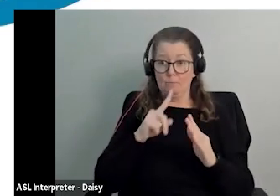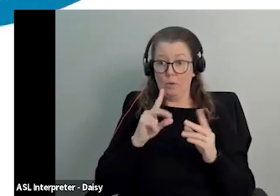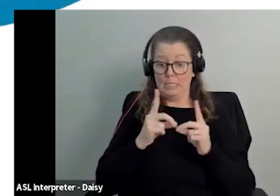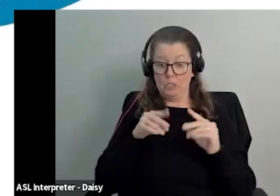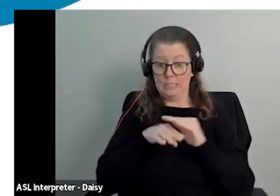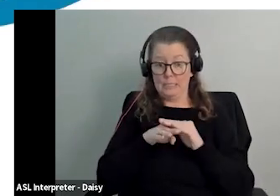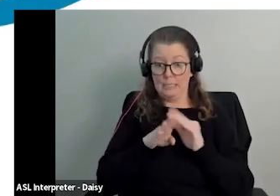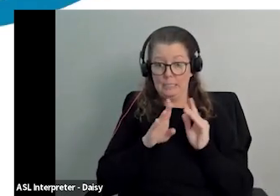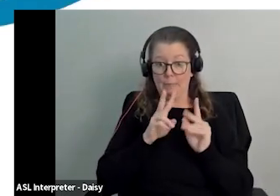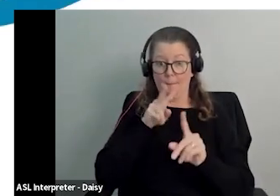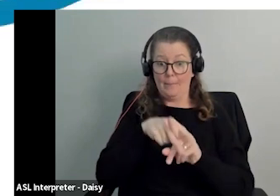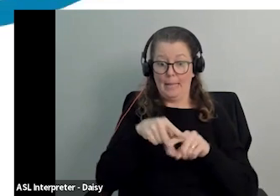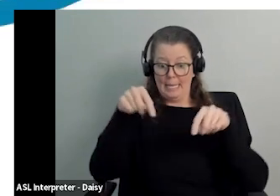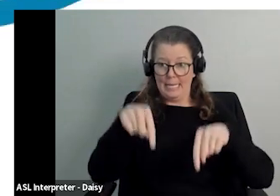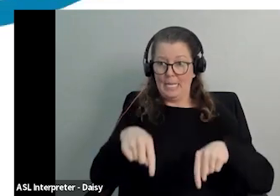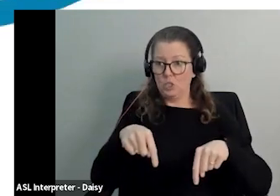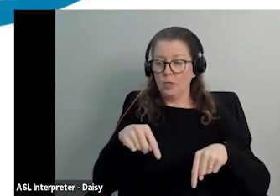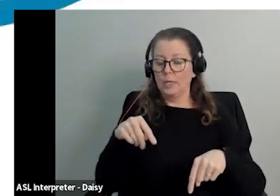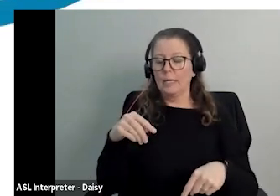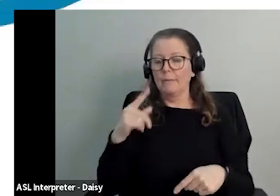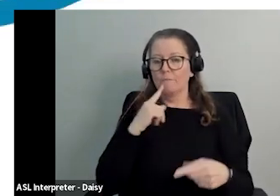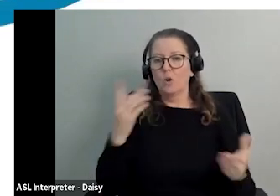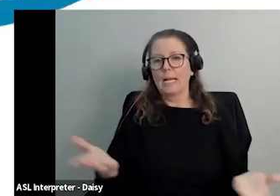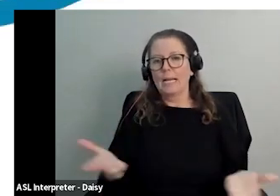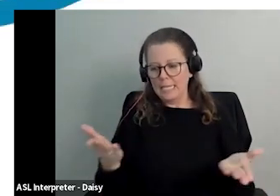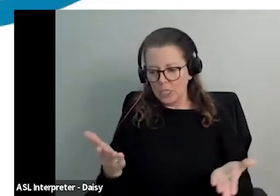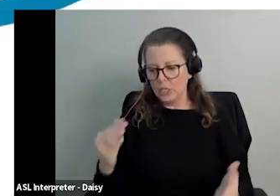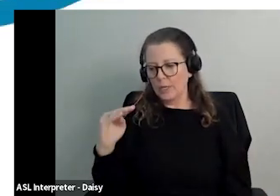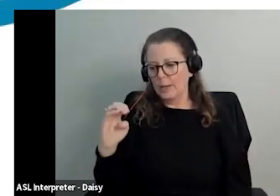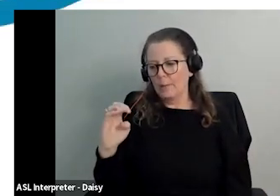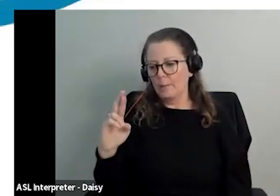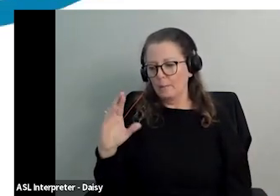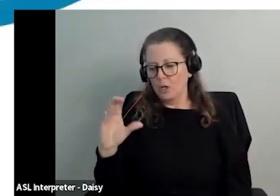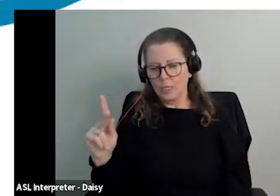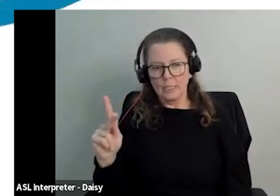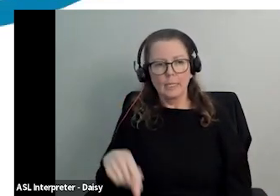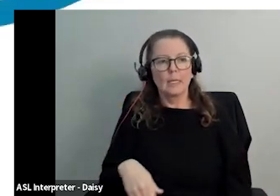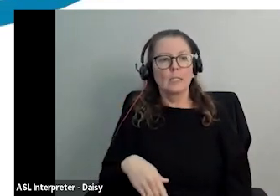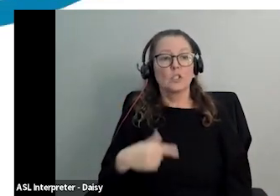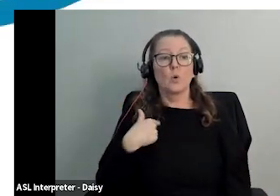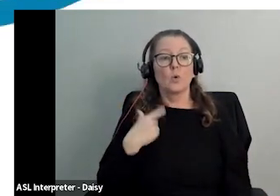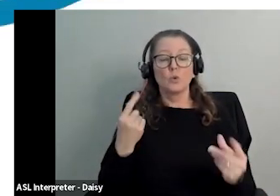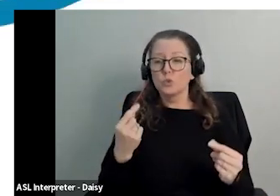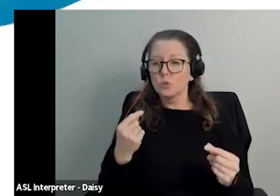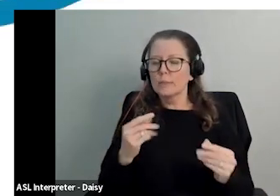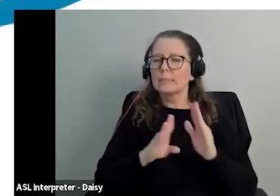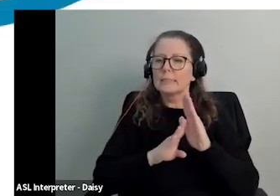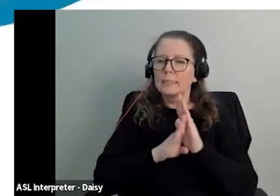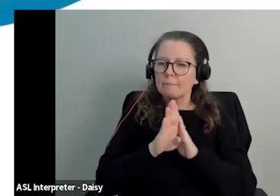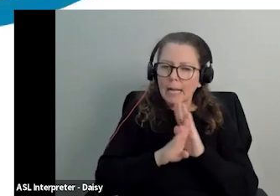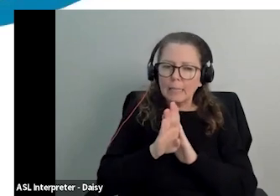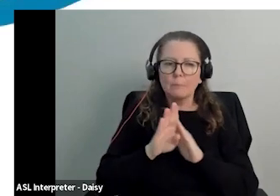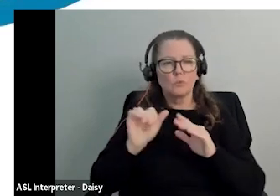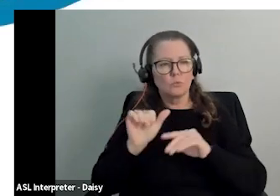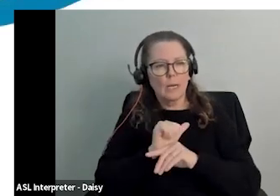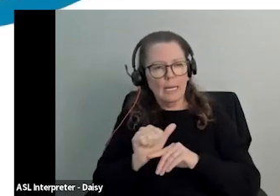accessibility is and what it means actually at Merck. And so it is the practice of designing and developing software user interface